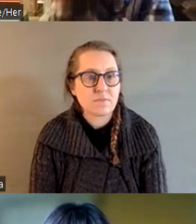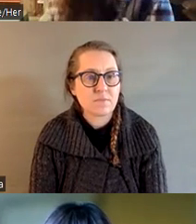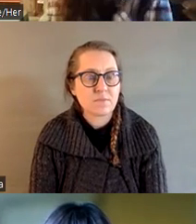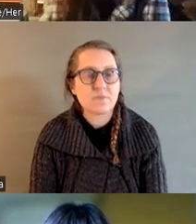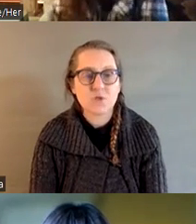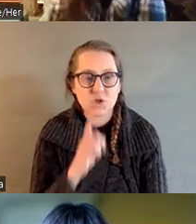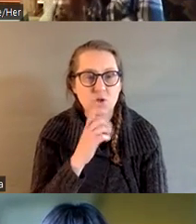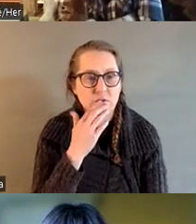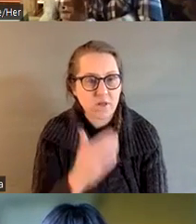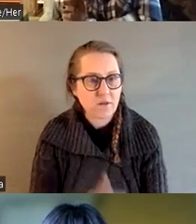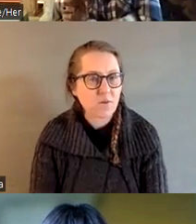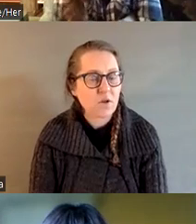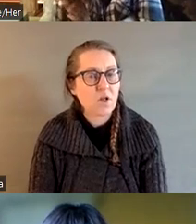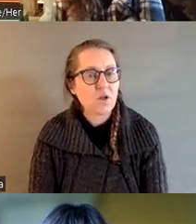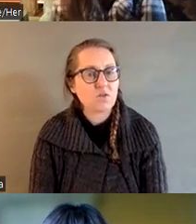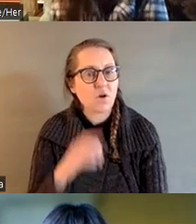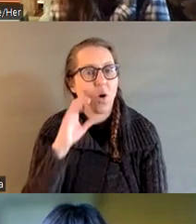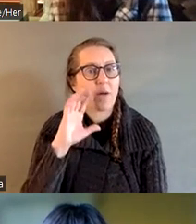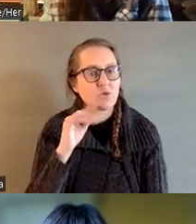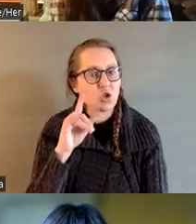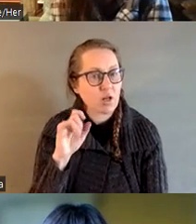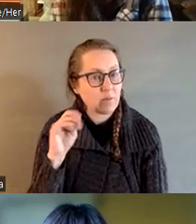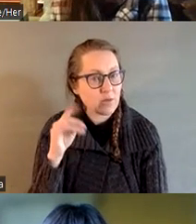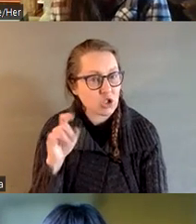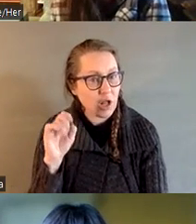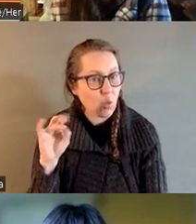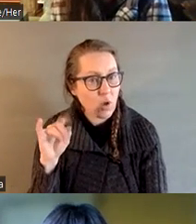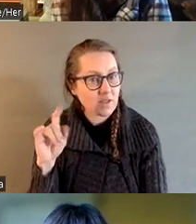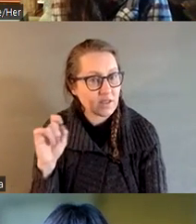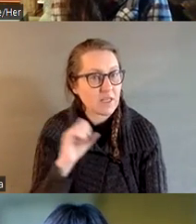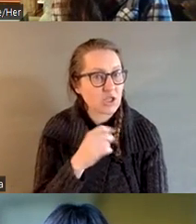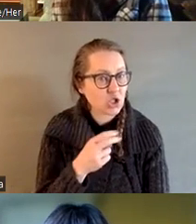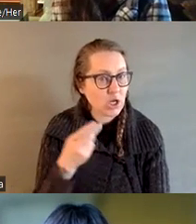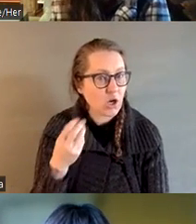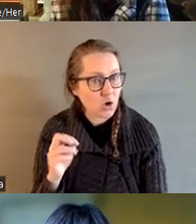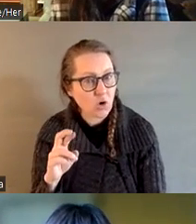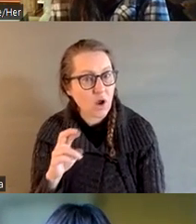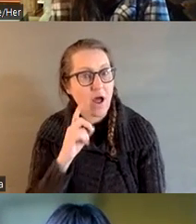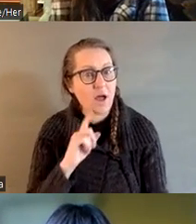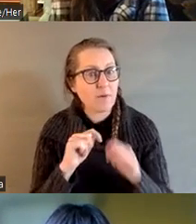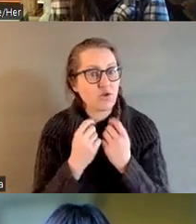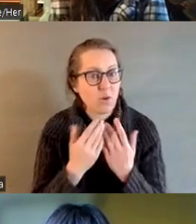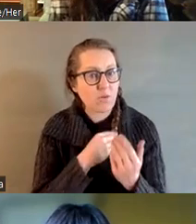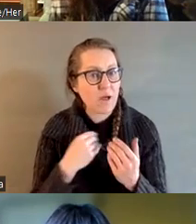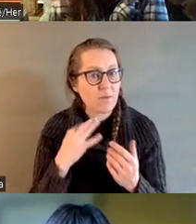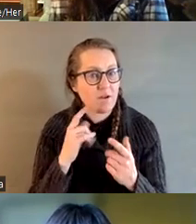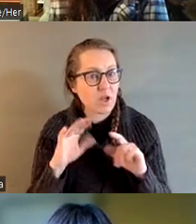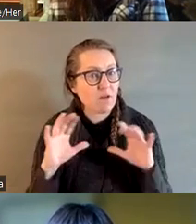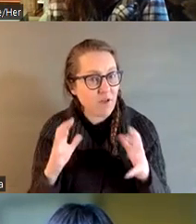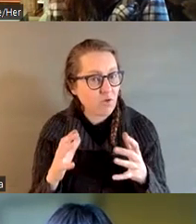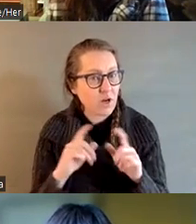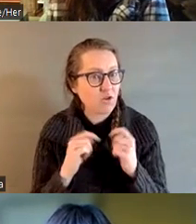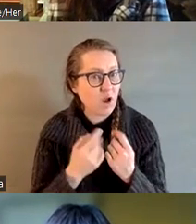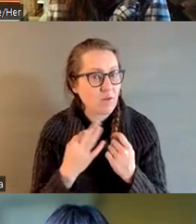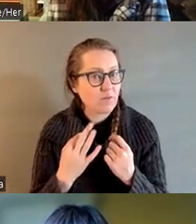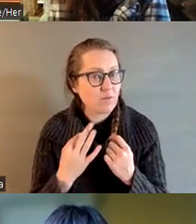Sure, thank you. Charlie Michelle Wesley, she, her pronouns, tribal member of the Confederated Tribes of Grand Ronde.